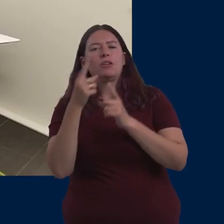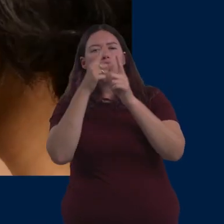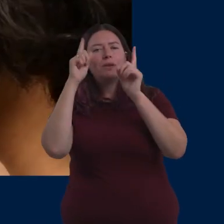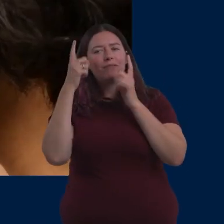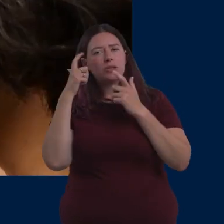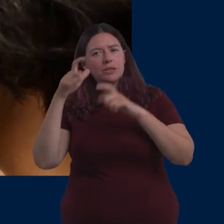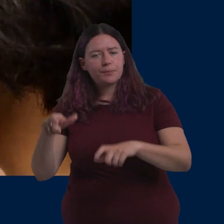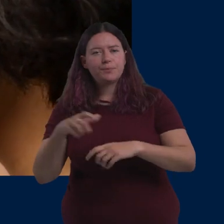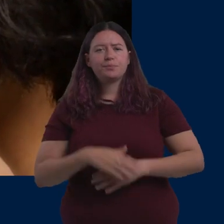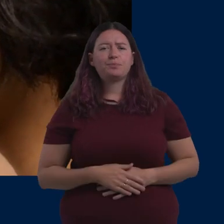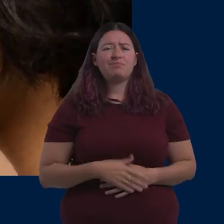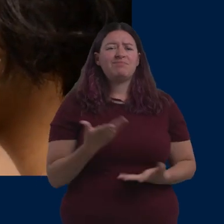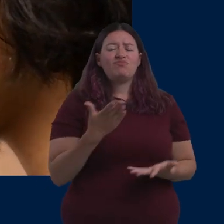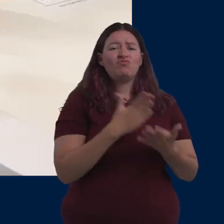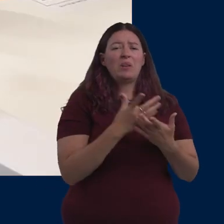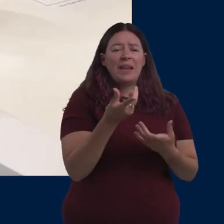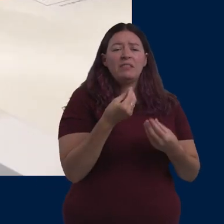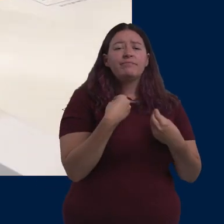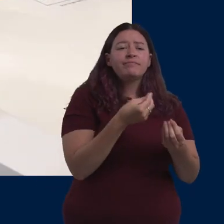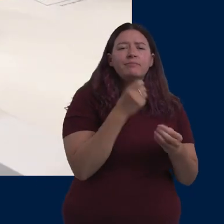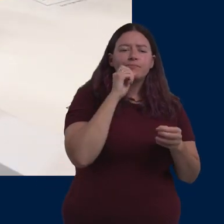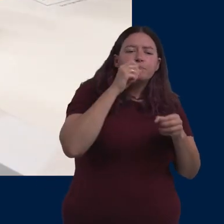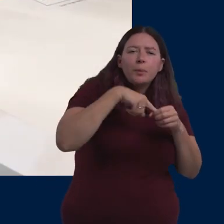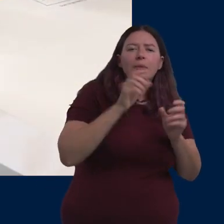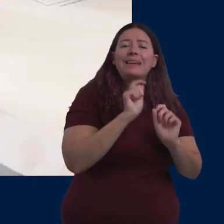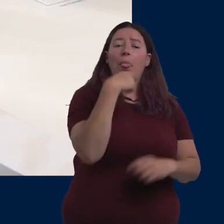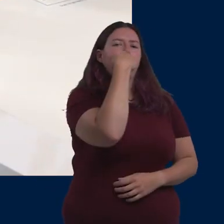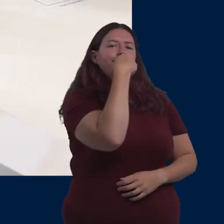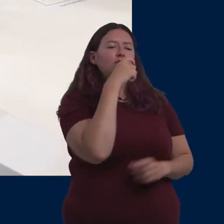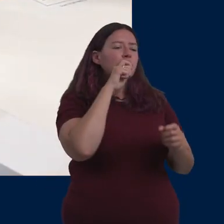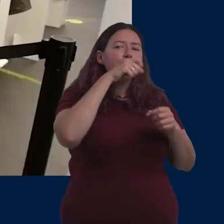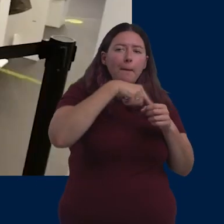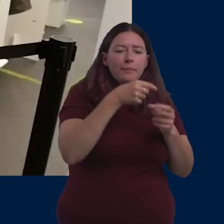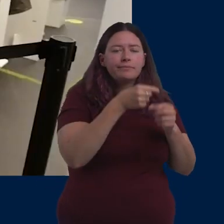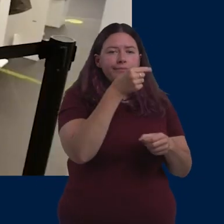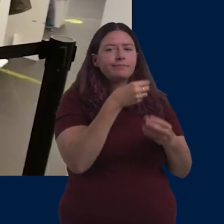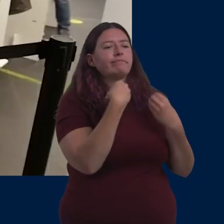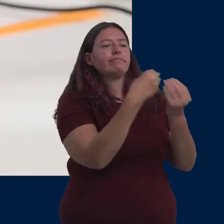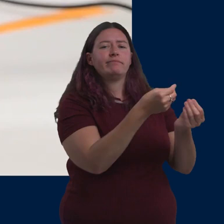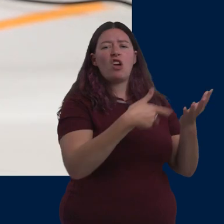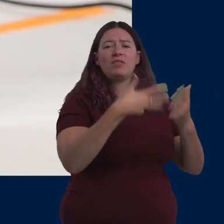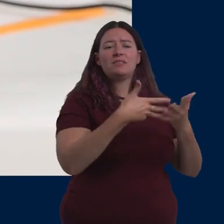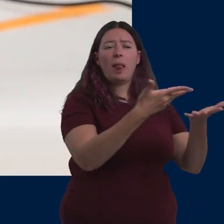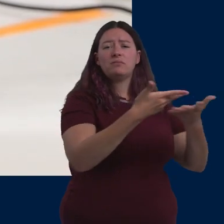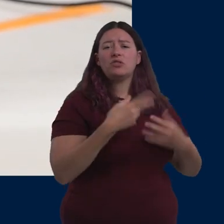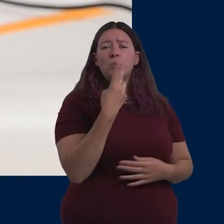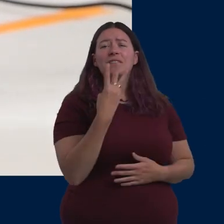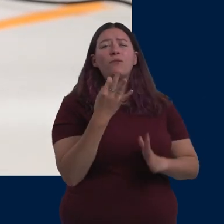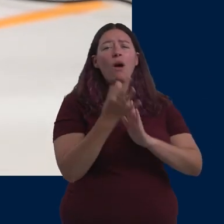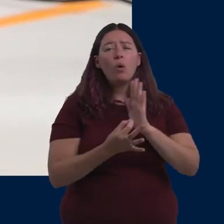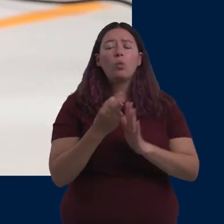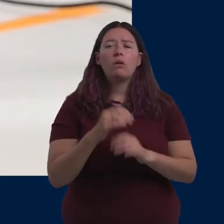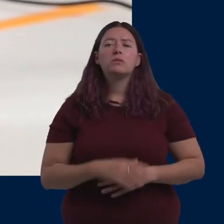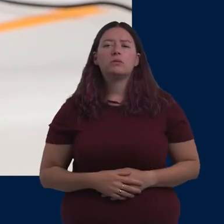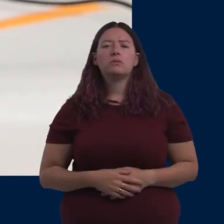provide a simple saliva sample, no swabs needed, and the results are returned to you securely within 24 hours. There will be lots